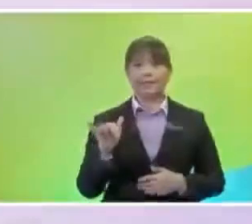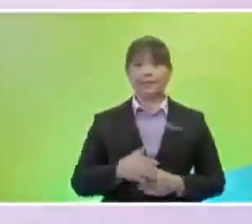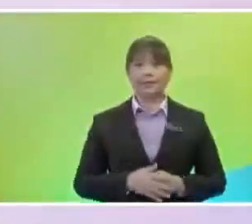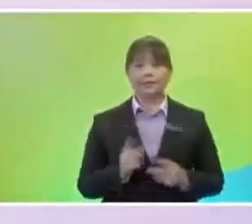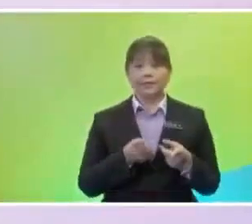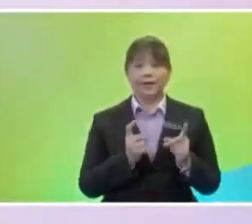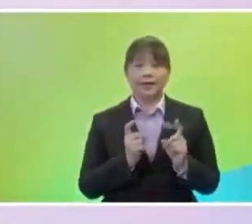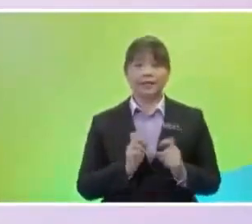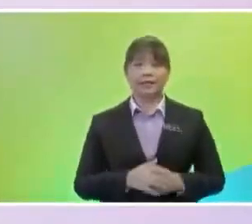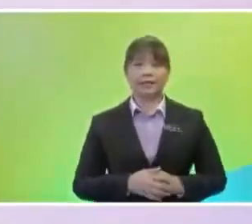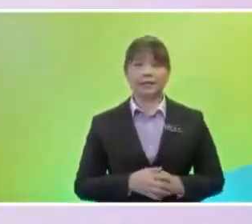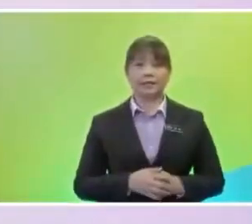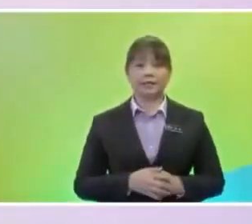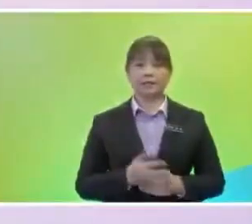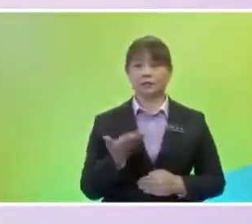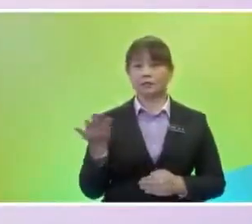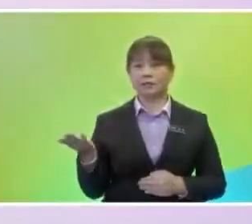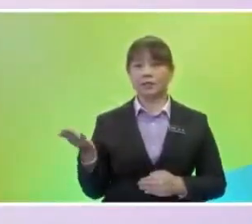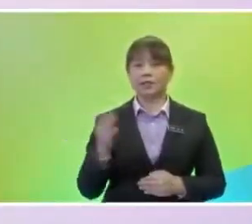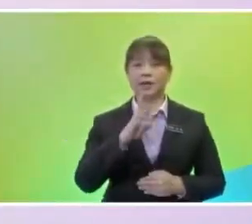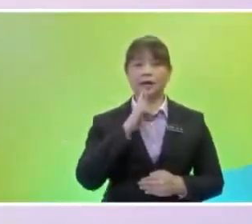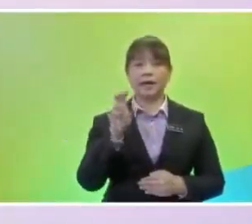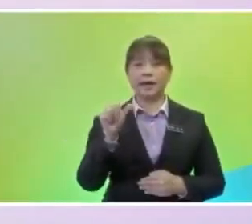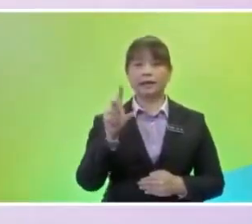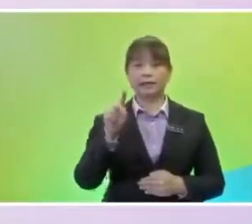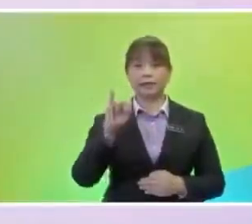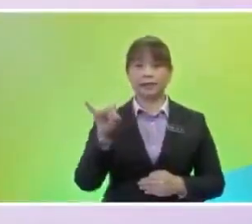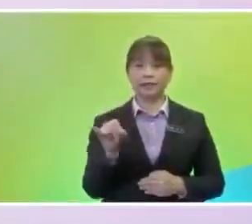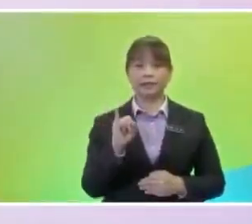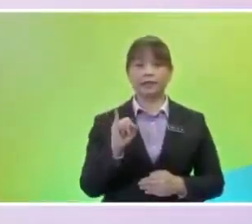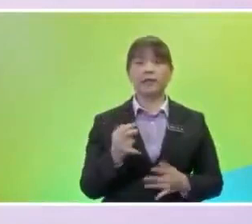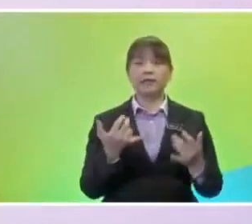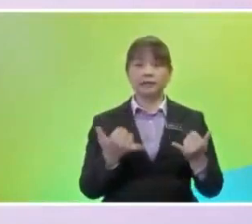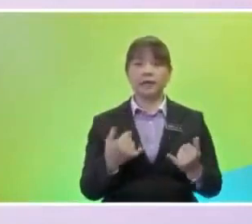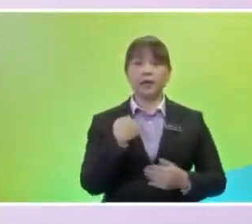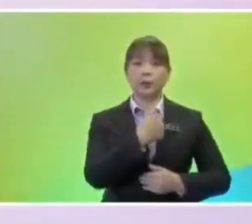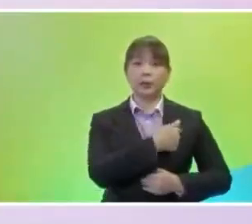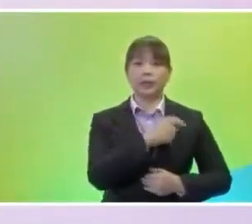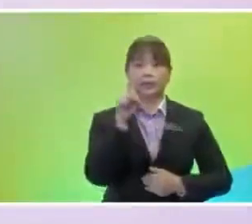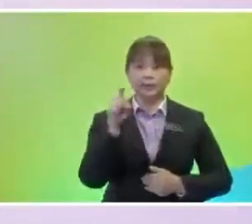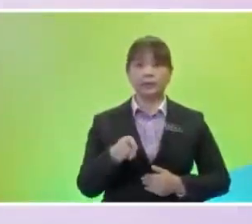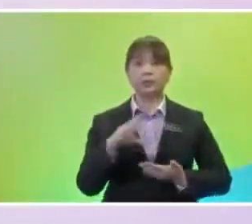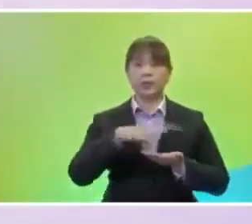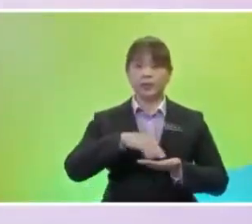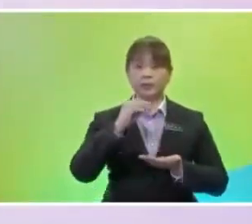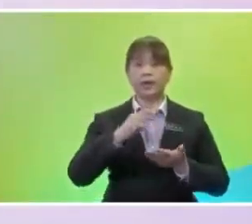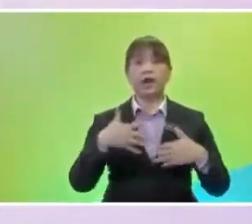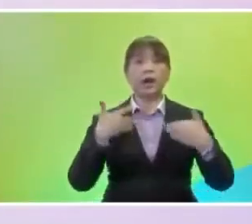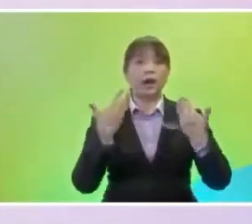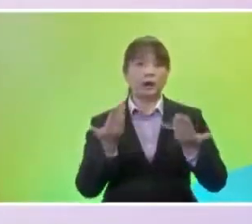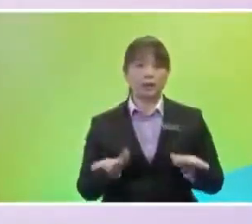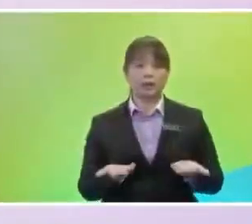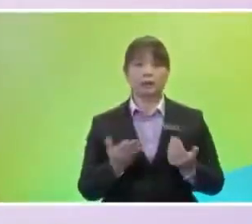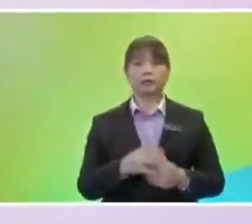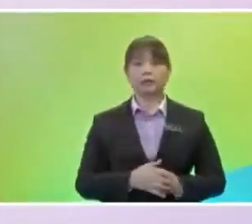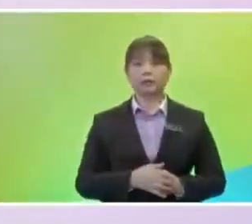adjectives. Now we are going to learn how to change these adjectives into superlative adjectives. Superlative? We are going to upgrade